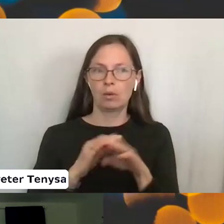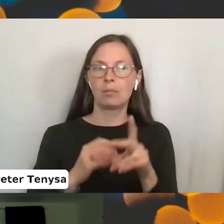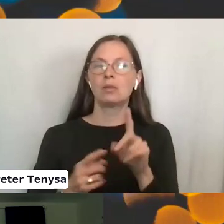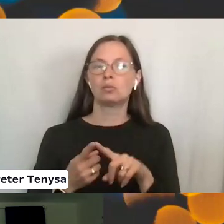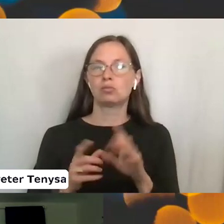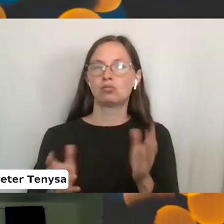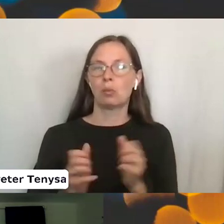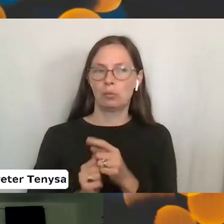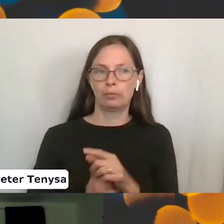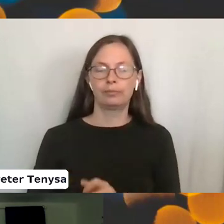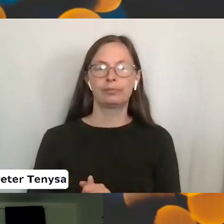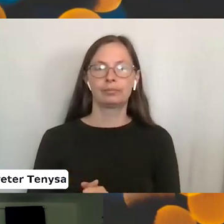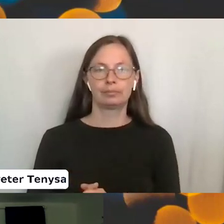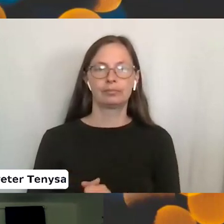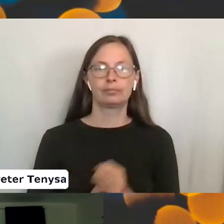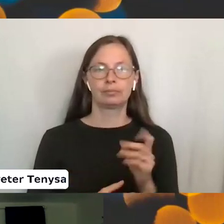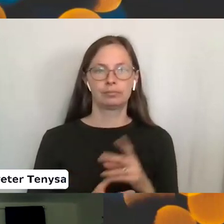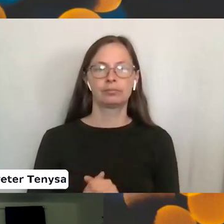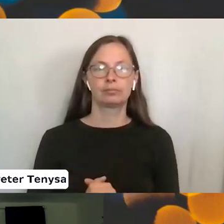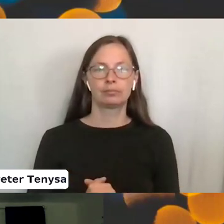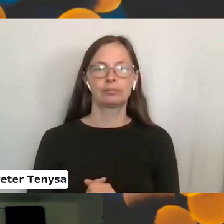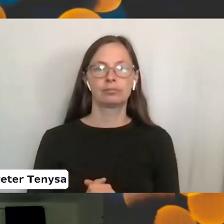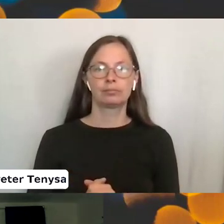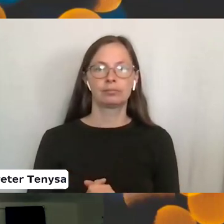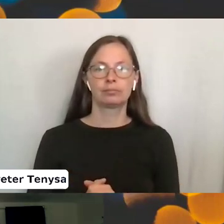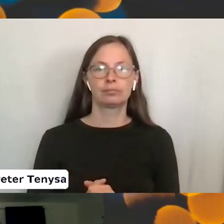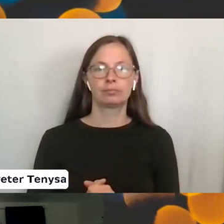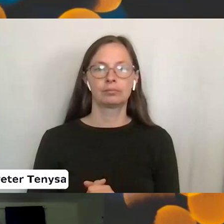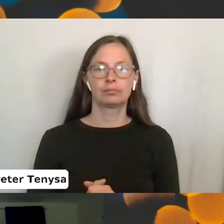you. Okay.